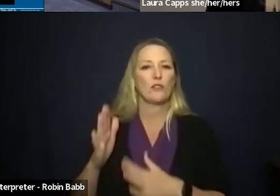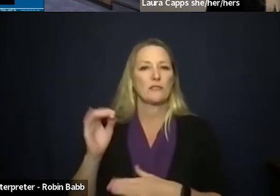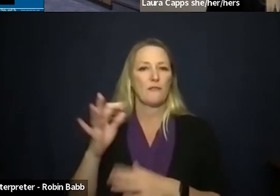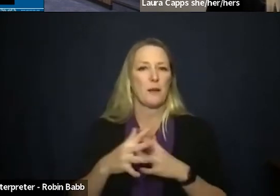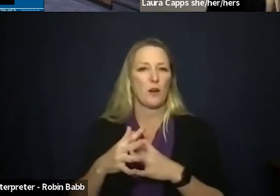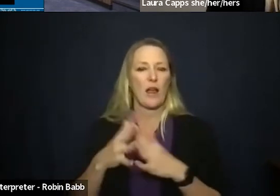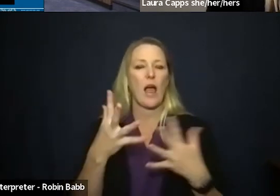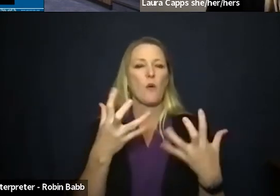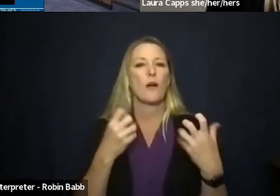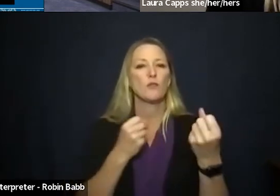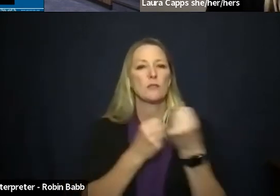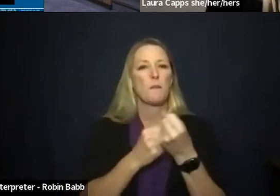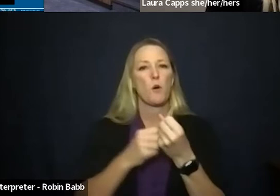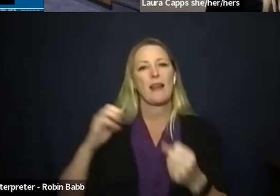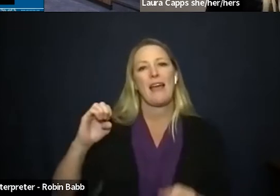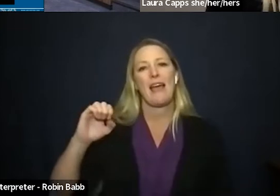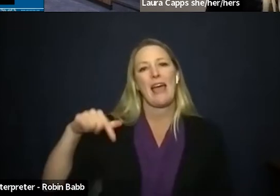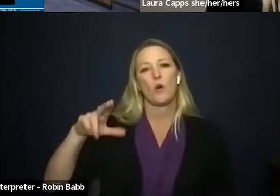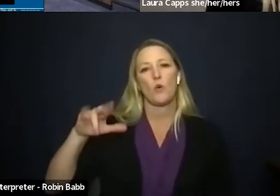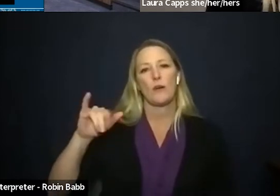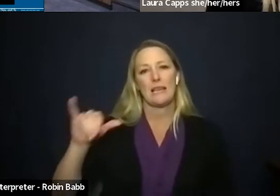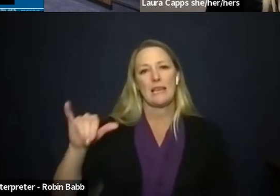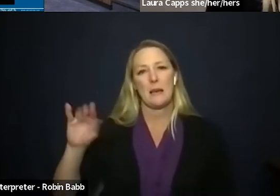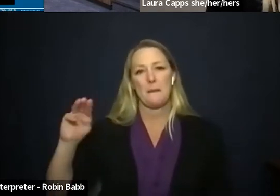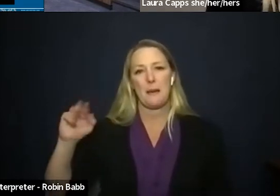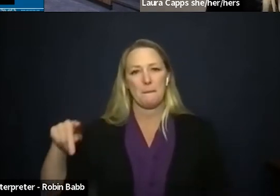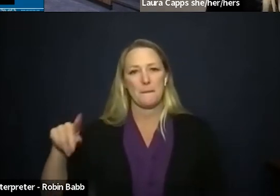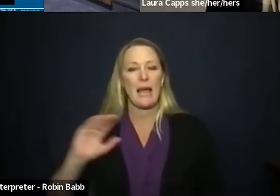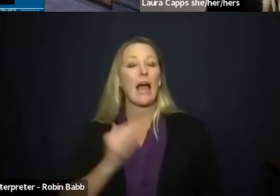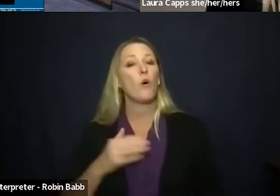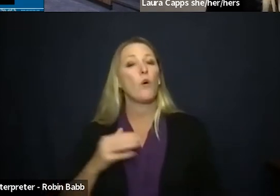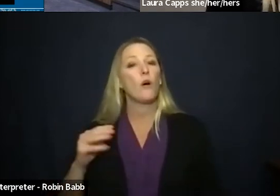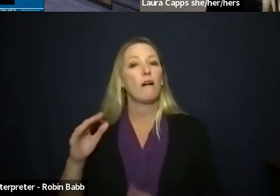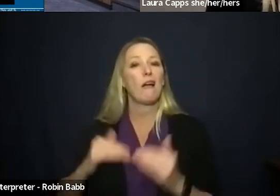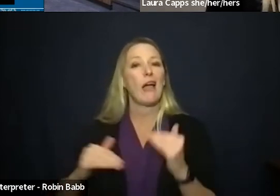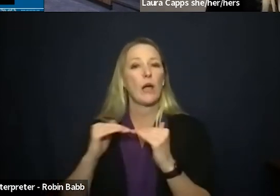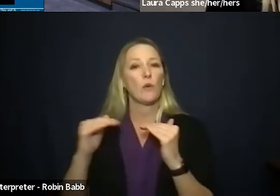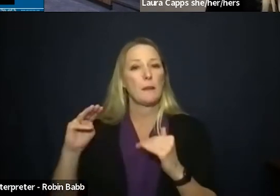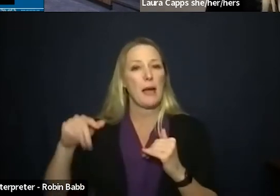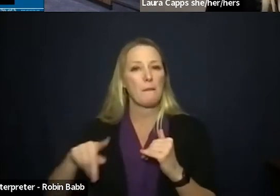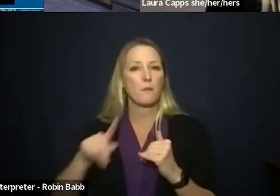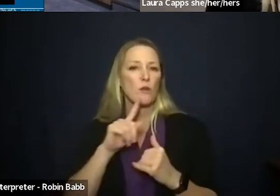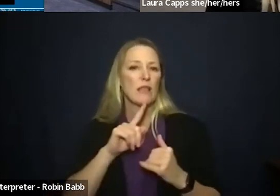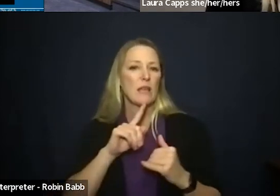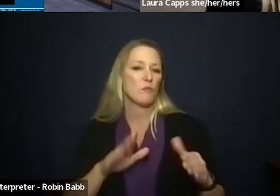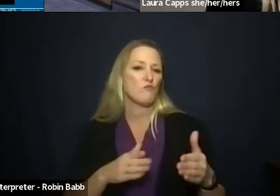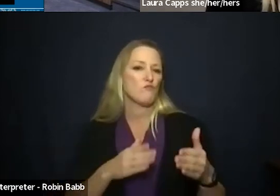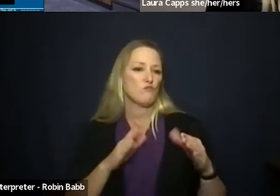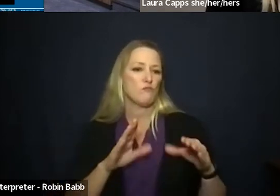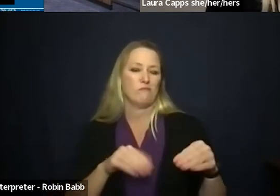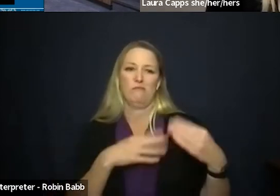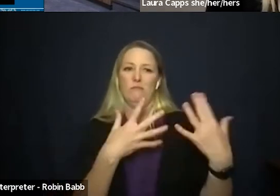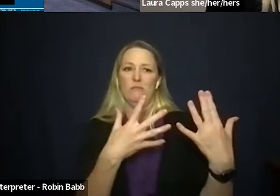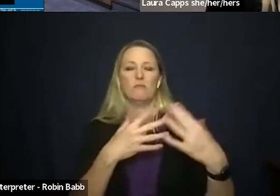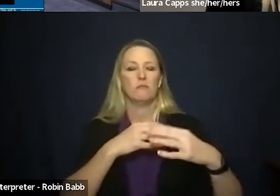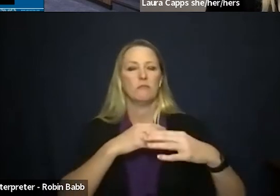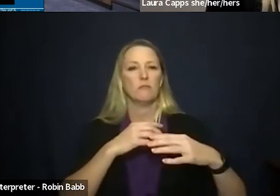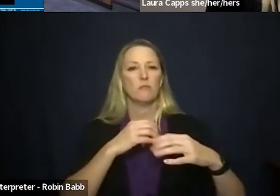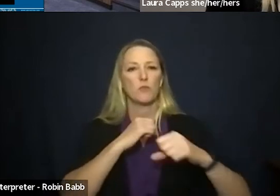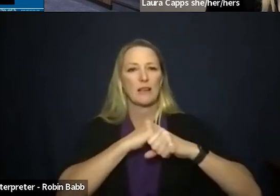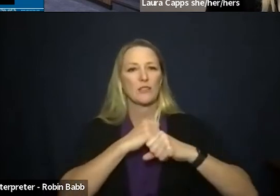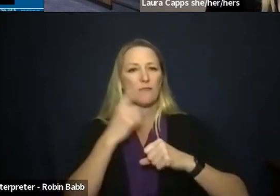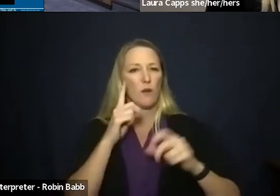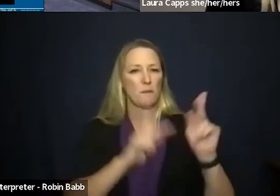maps submitted by cause nfla our equity map most accurately represents the protected class in santa barbara as well as ensure that the